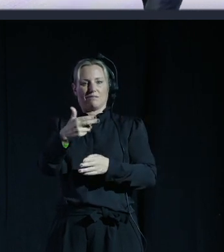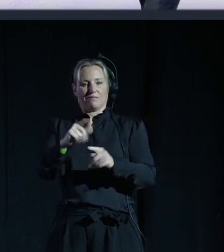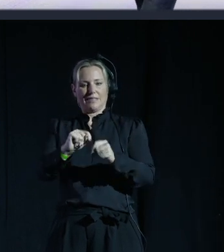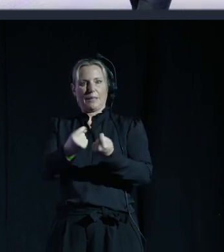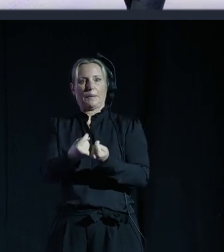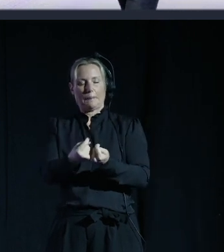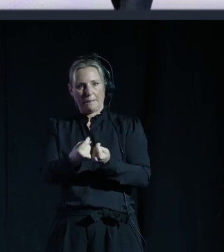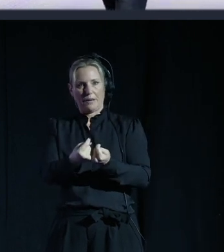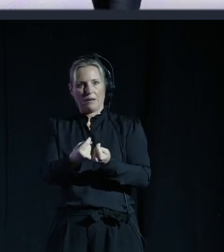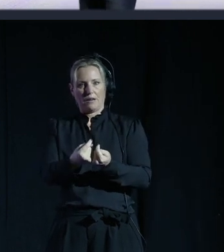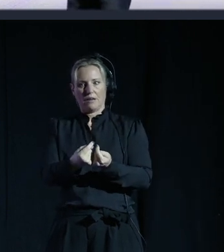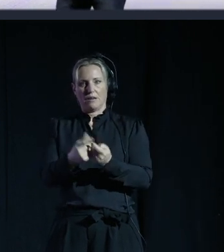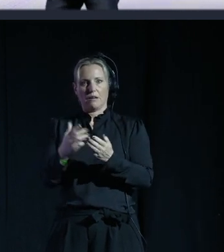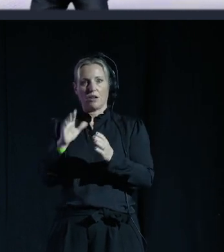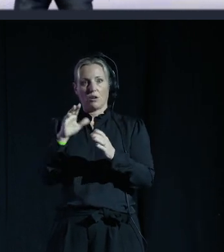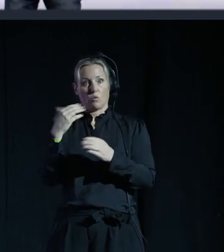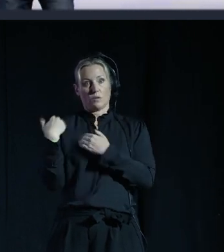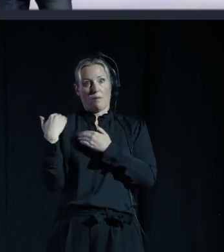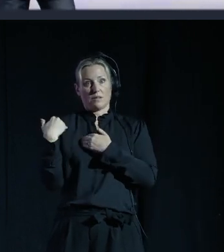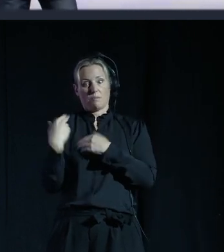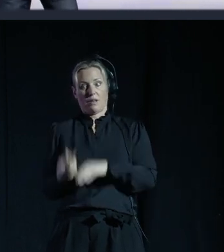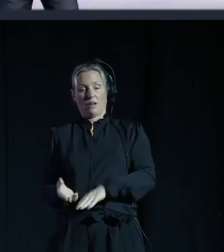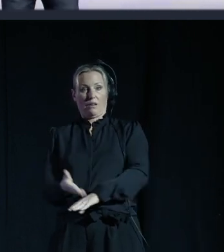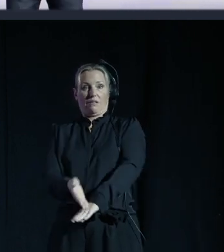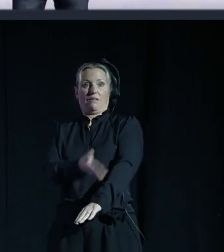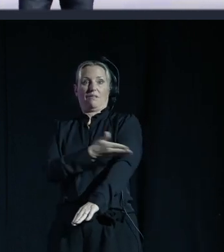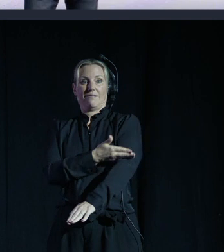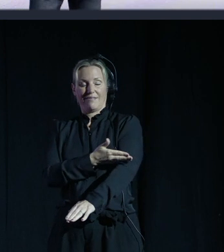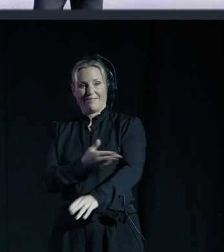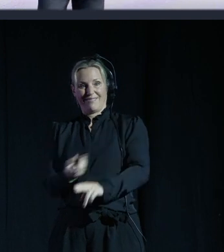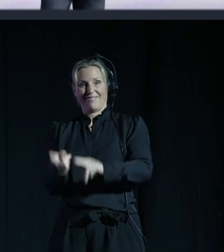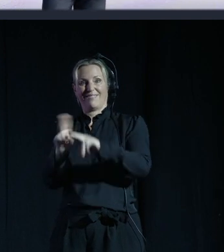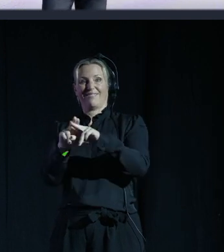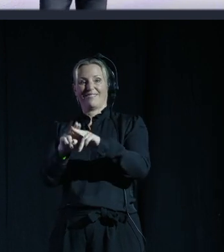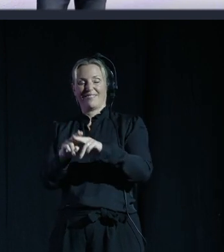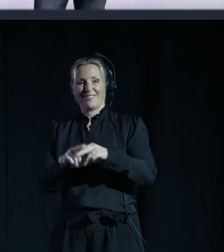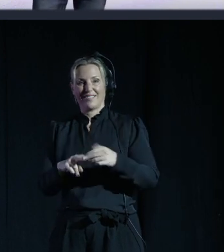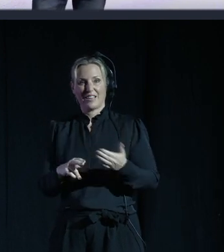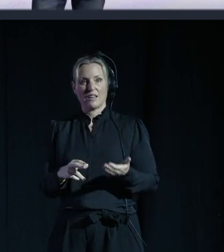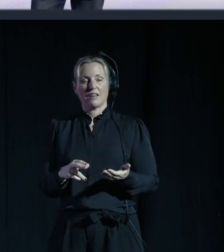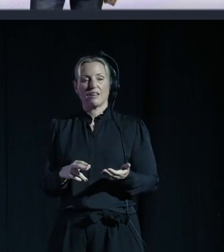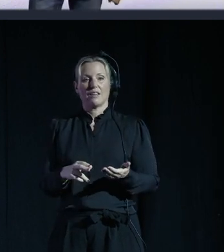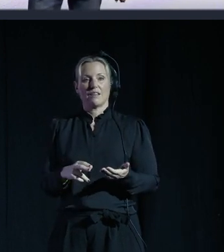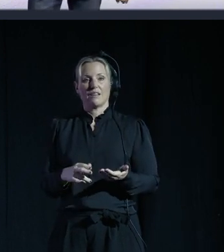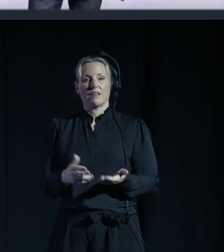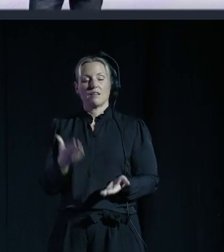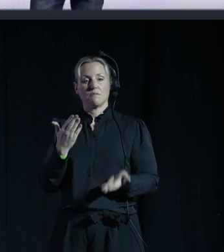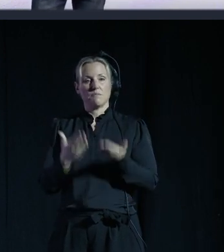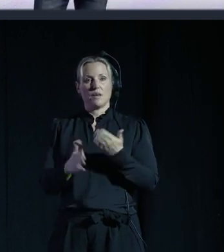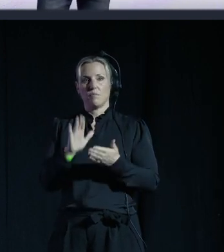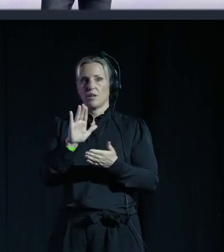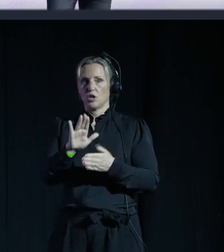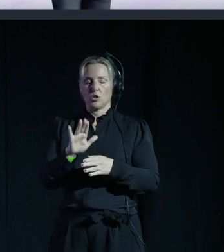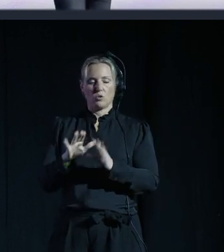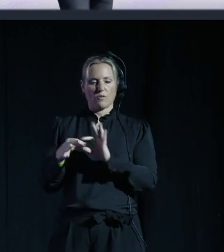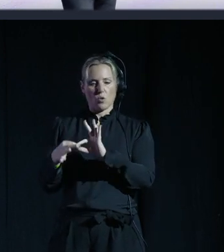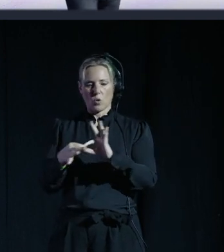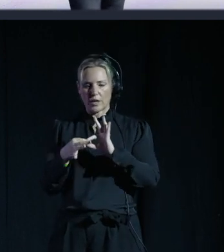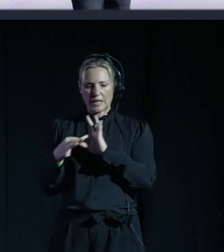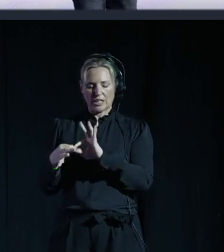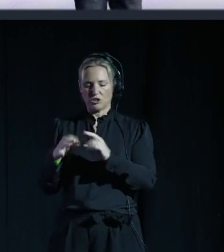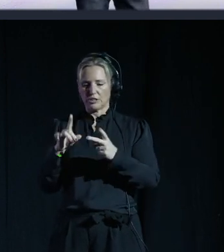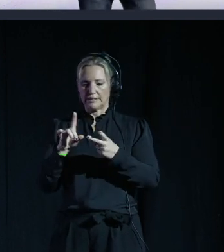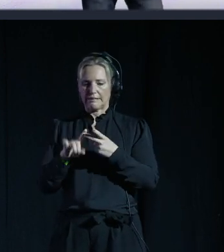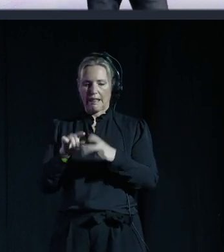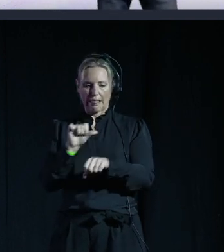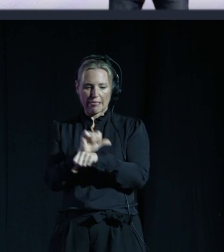responsibility? So maybe you put some structure in place. Maybe you have some roles and responsibilities, some division of labor, some coordination mechanisms, maybe